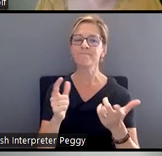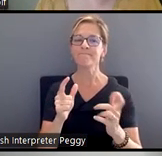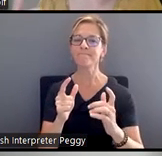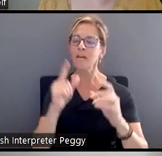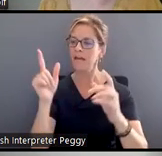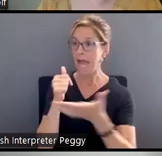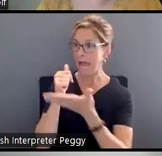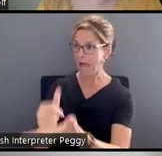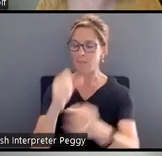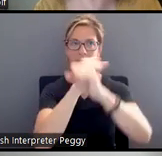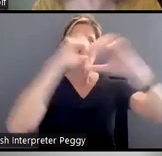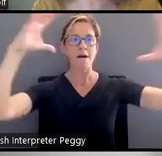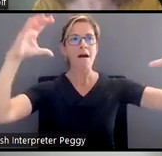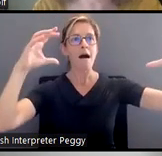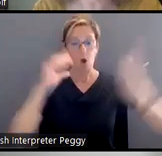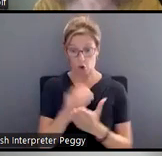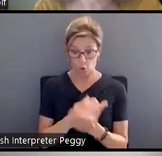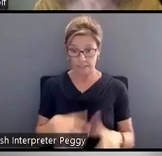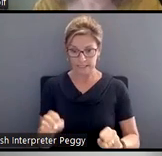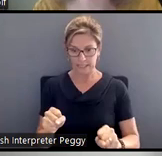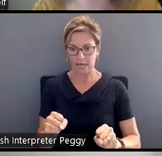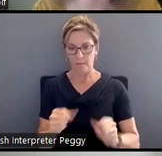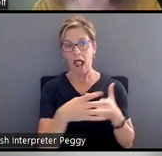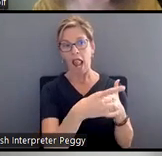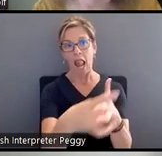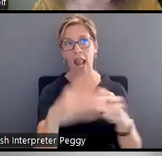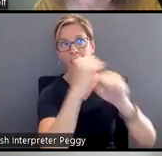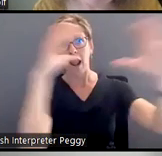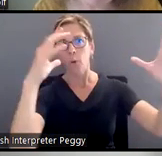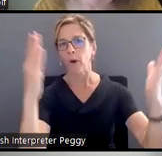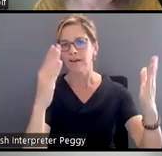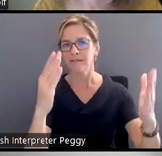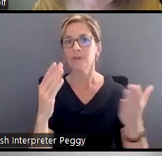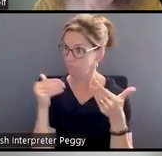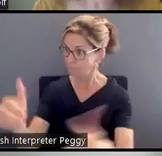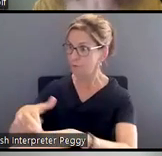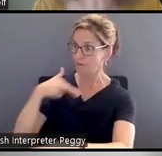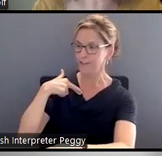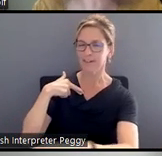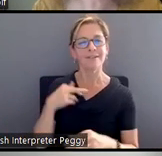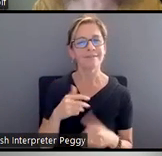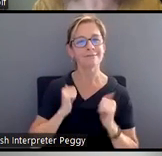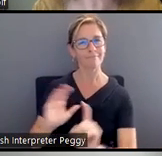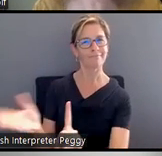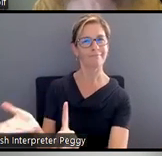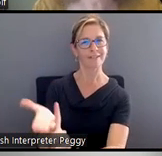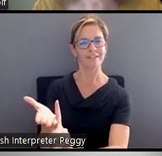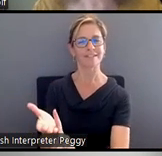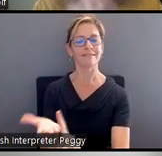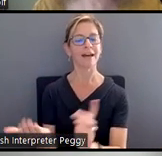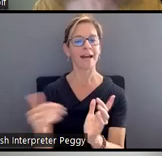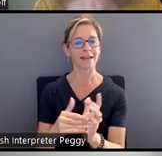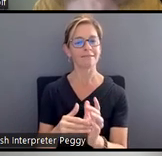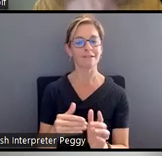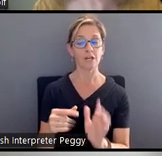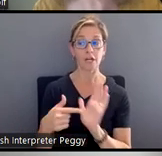is that would be the benefits of them referring people to your programs. Benefits and emotions are